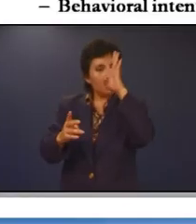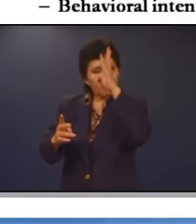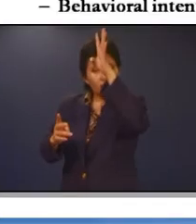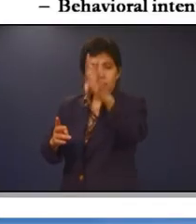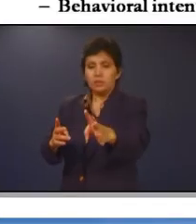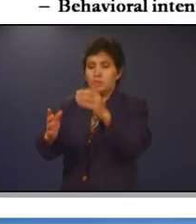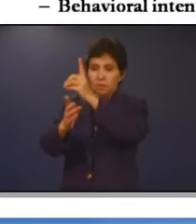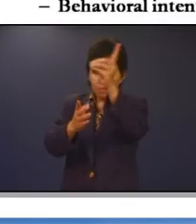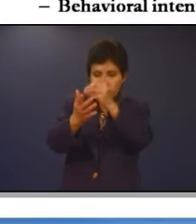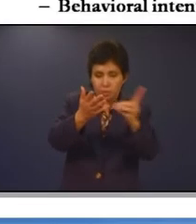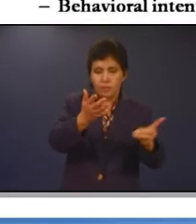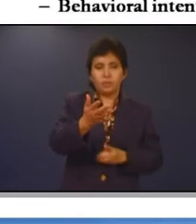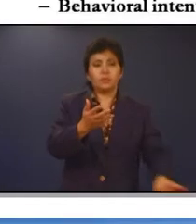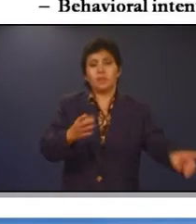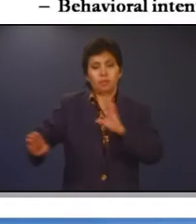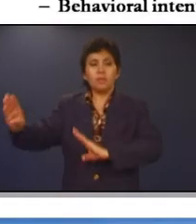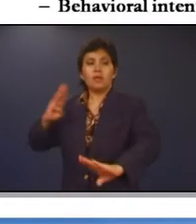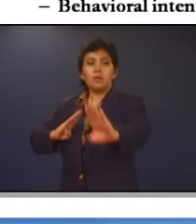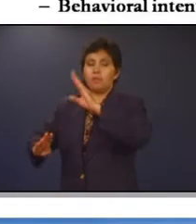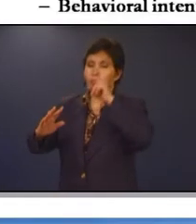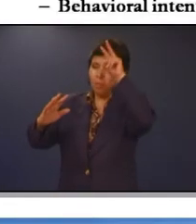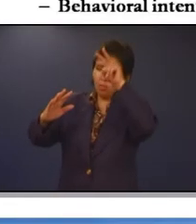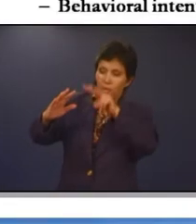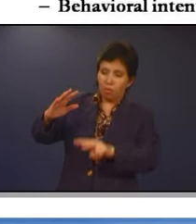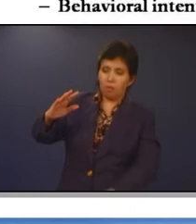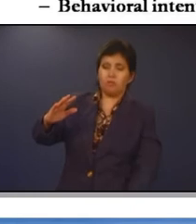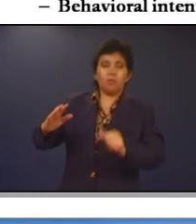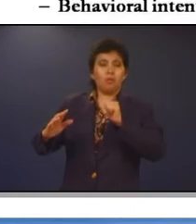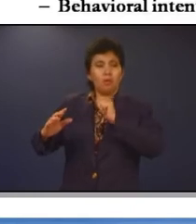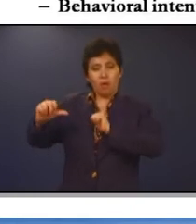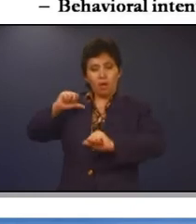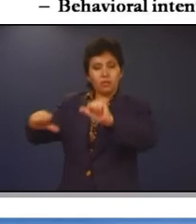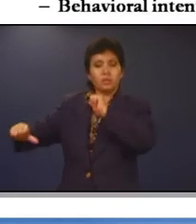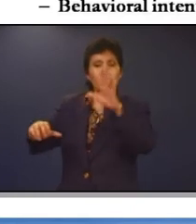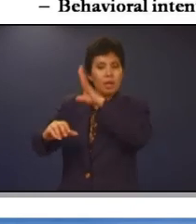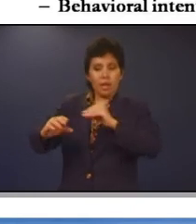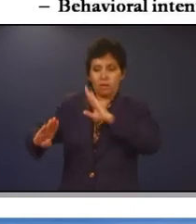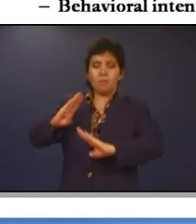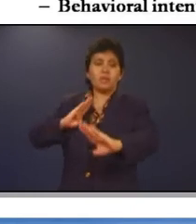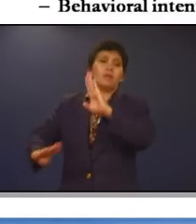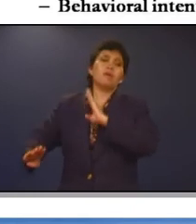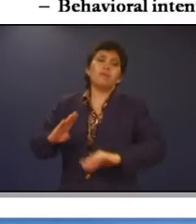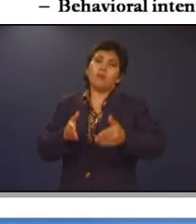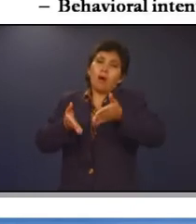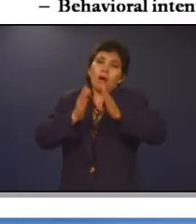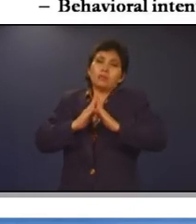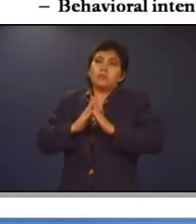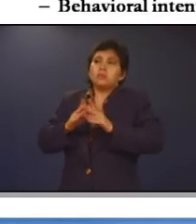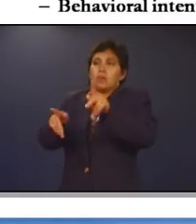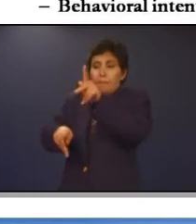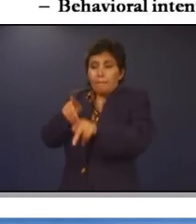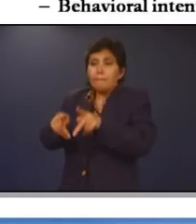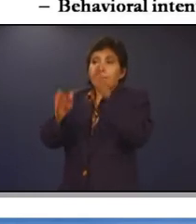and planned behavior. Now, you look at your attitude and your behavior. Now, you just ask the person if the